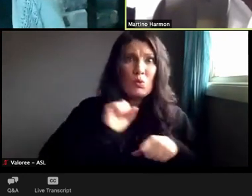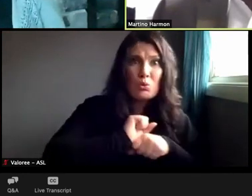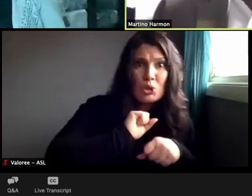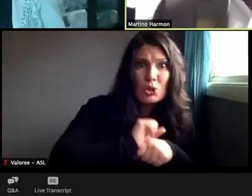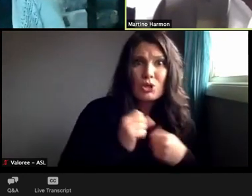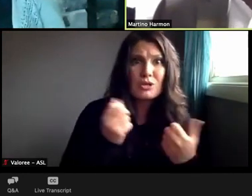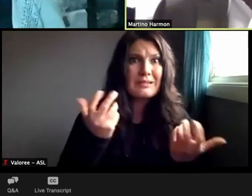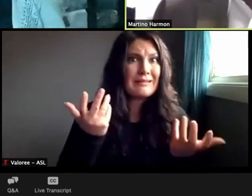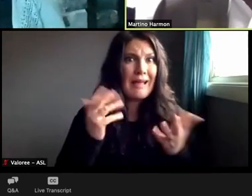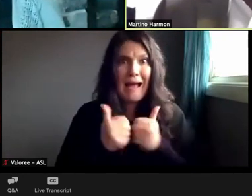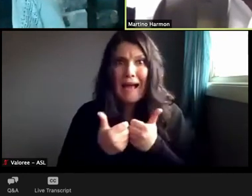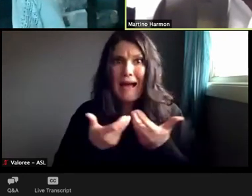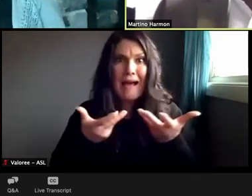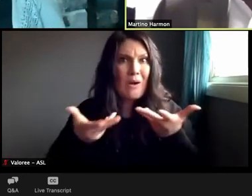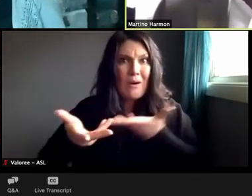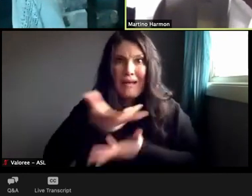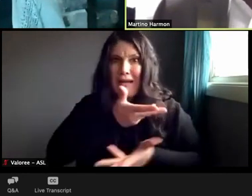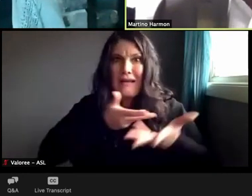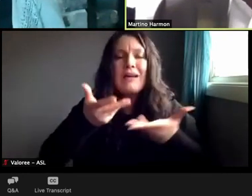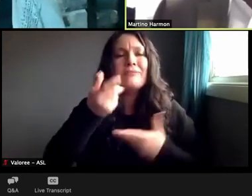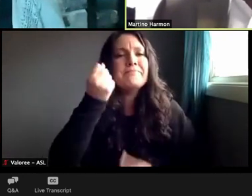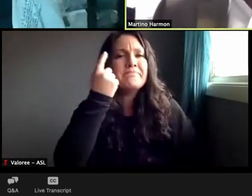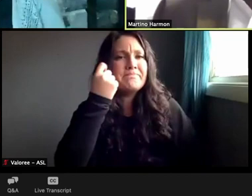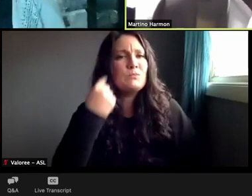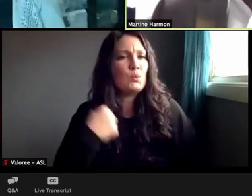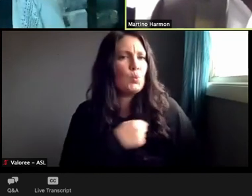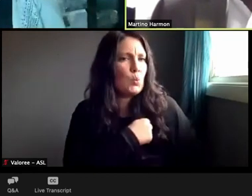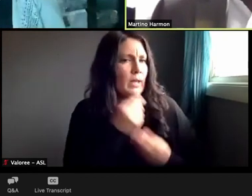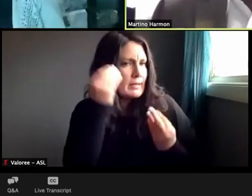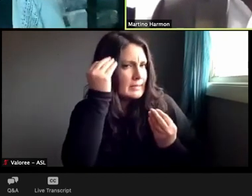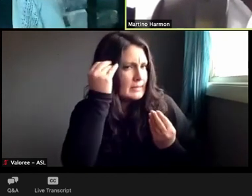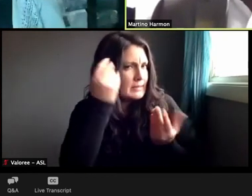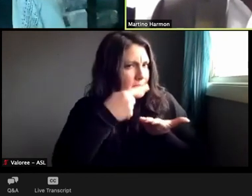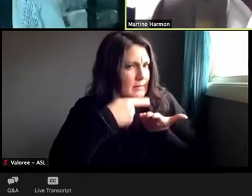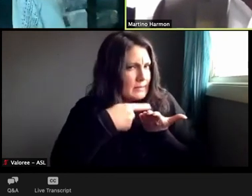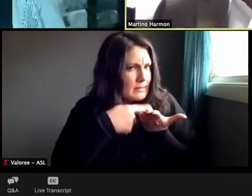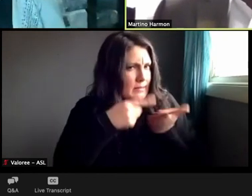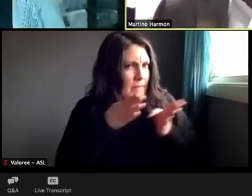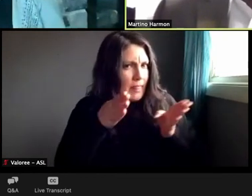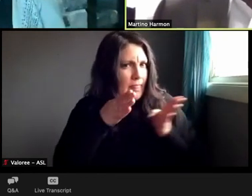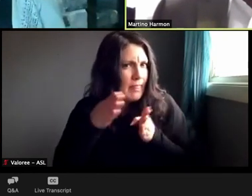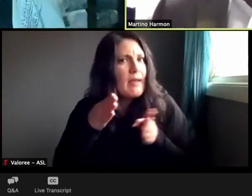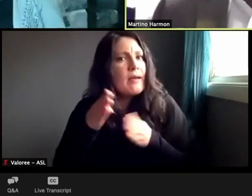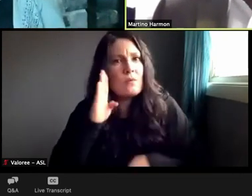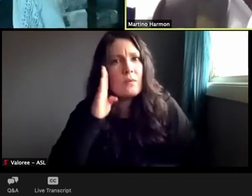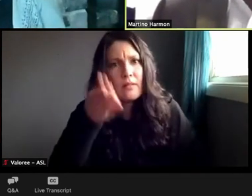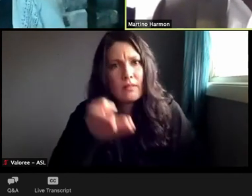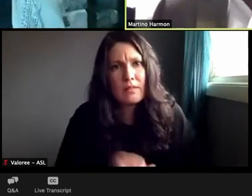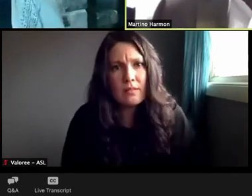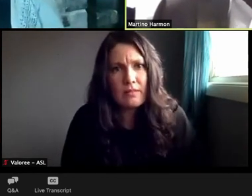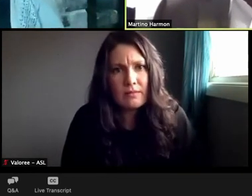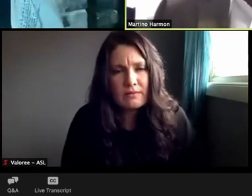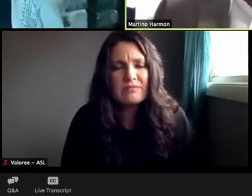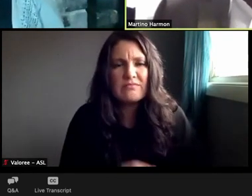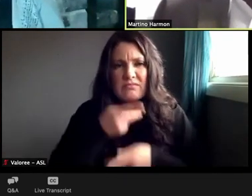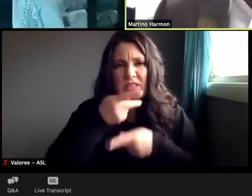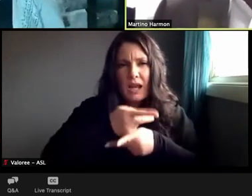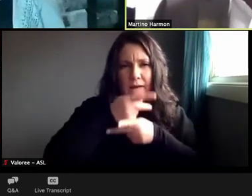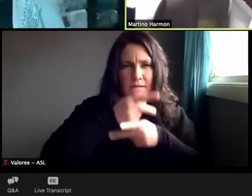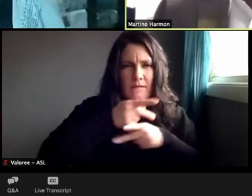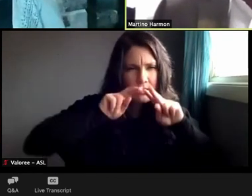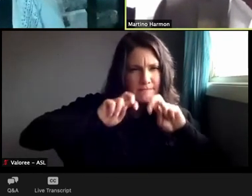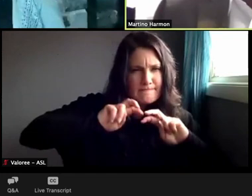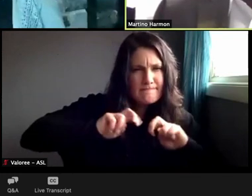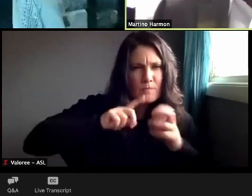factoring this in into our staff priorities and planning around work. We're carefully analyzing our needs